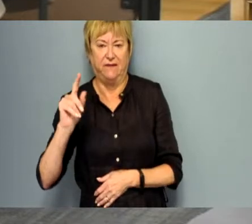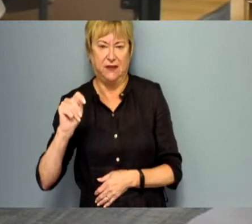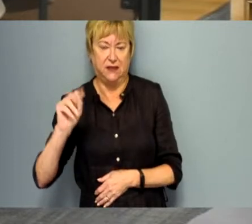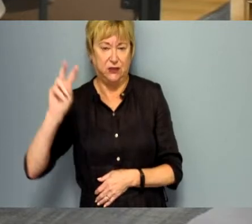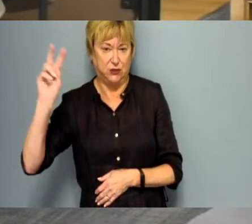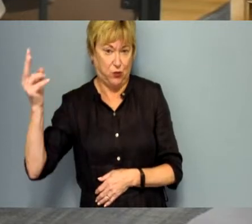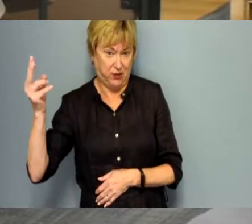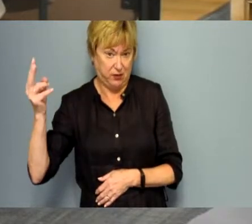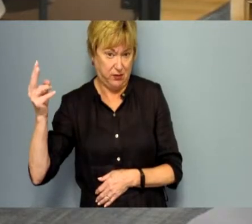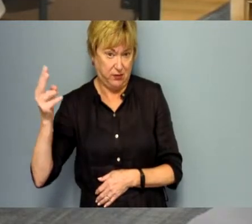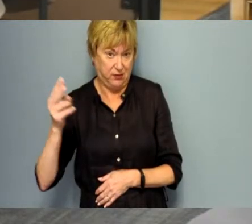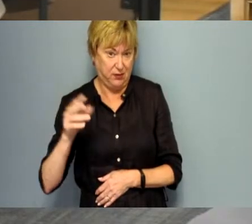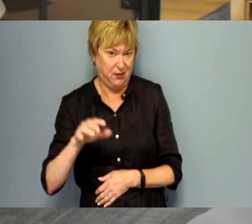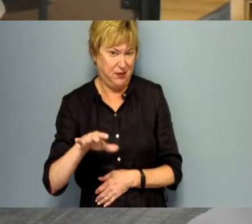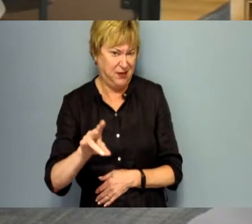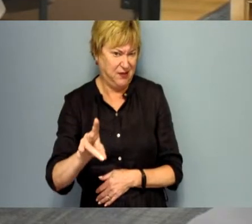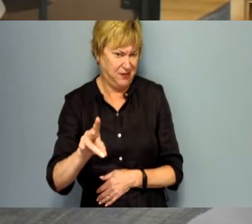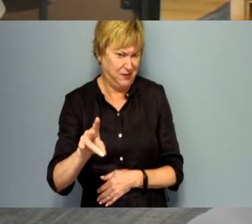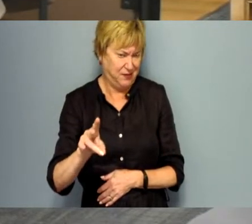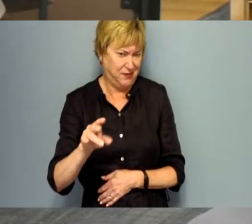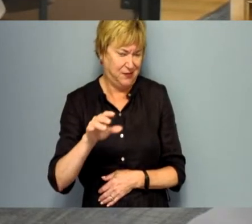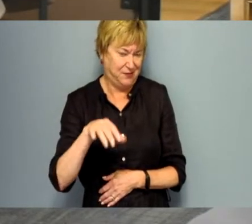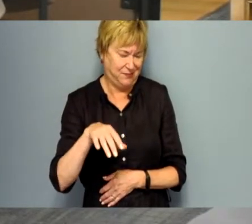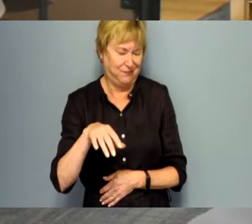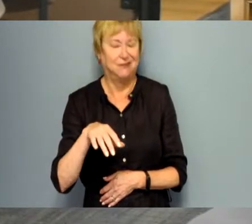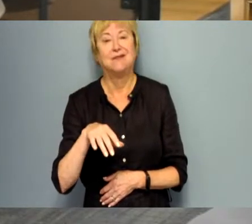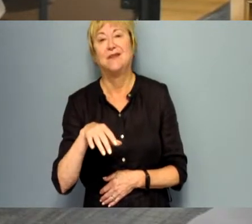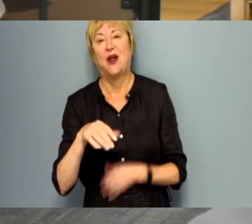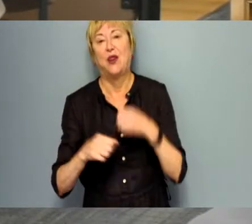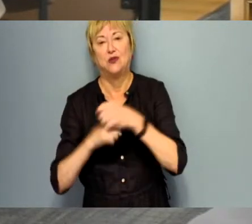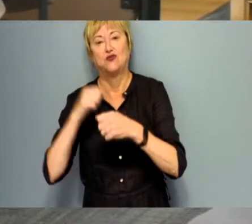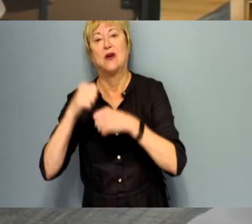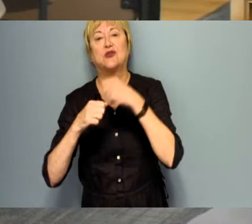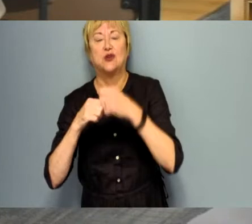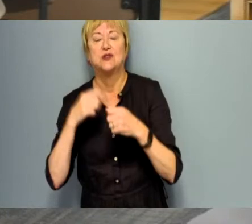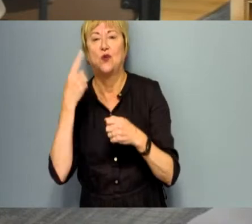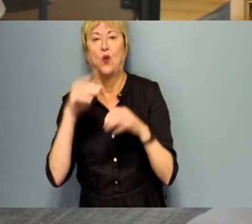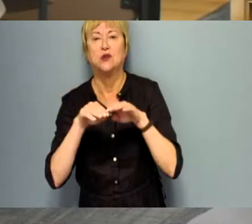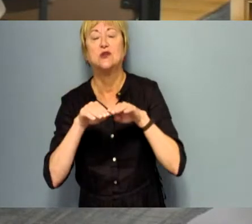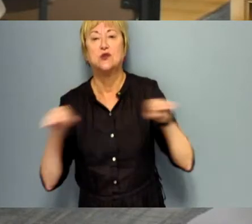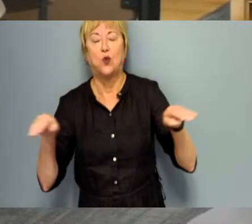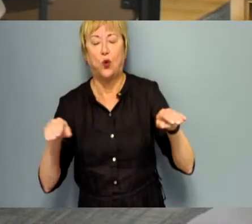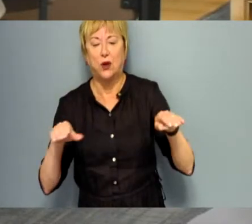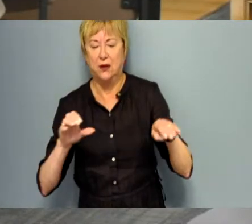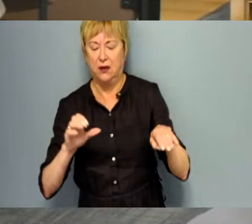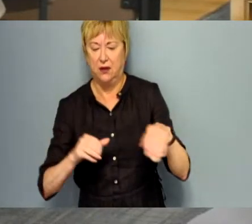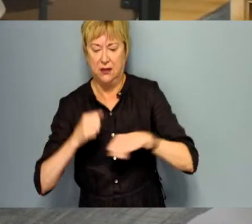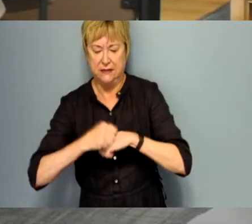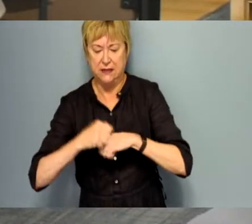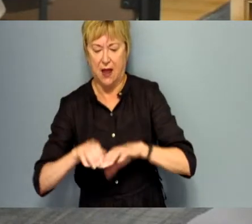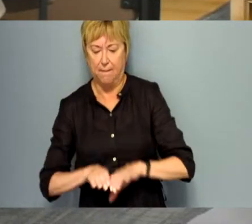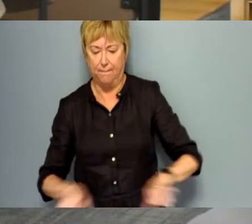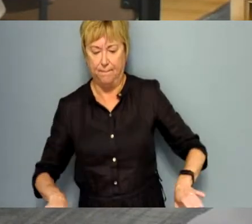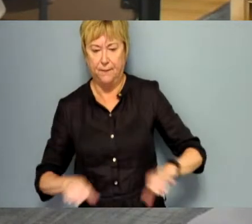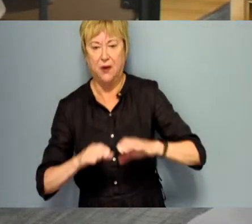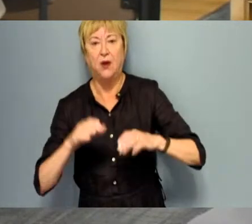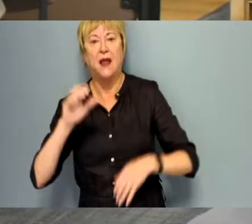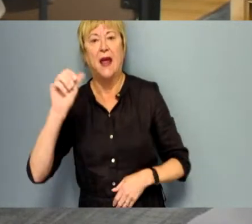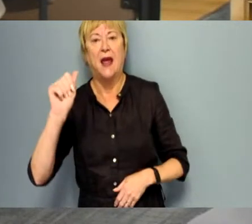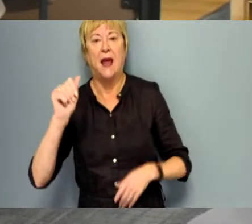23,723 to be exact. The structure is a 1-story slab-on-grade building with an A-frame roof